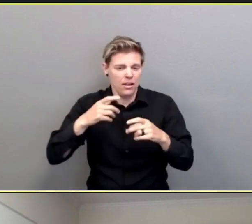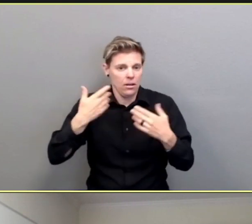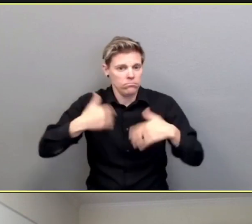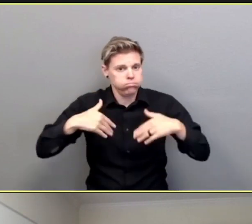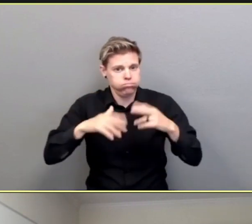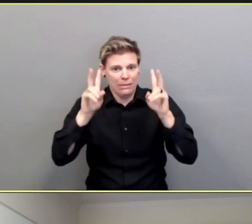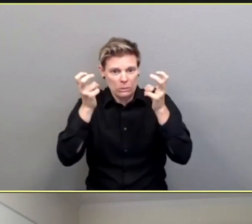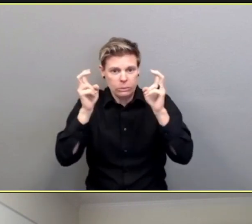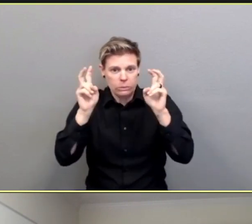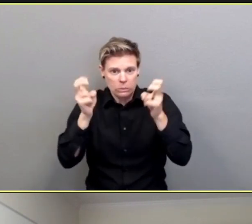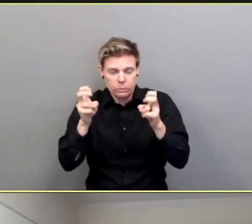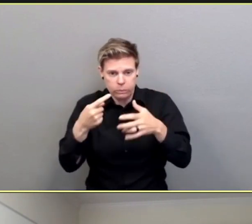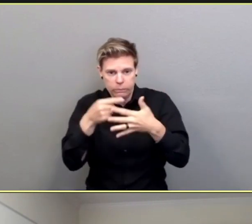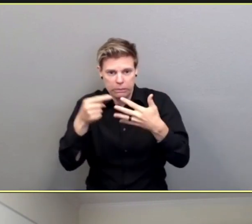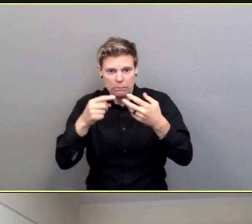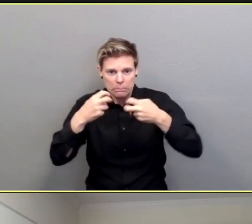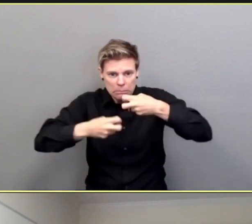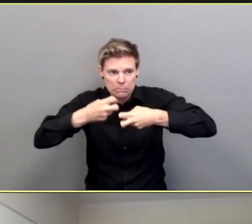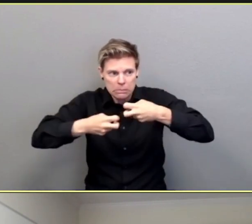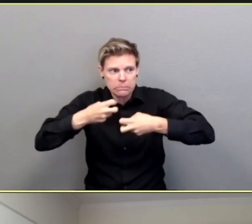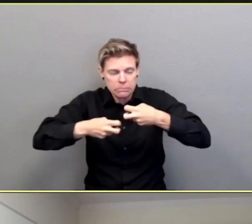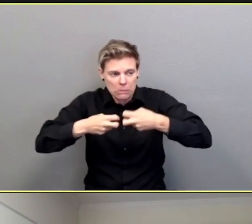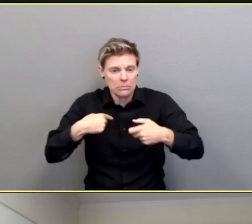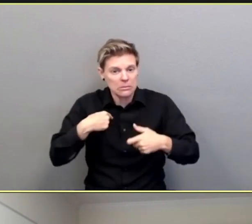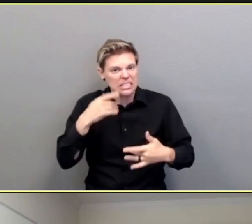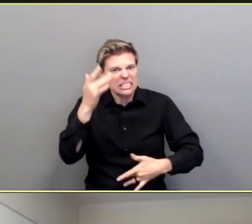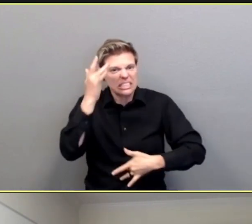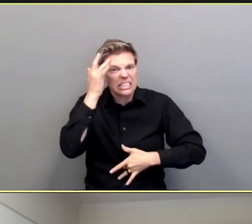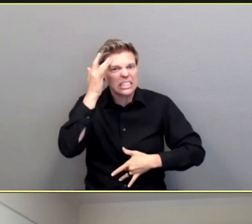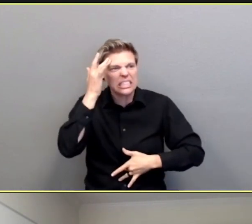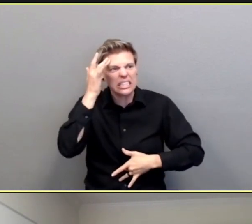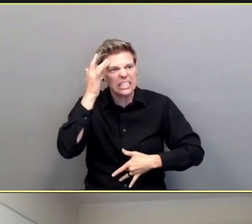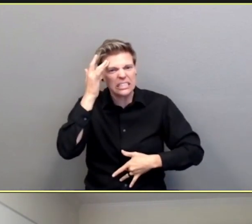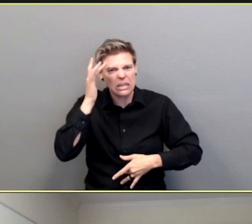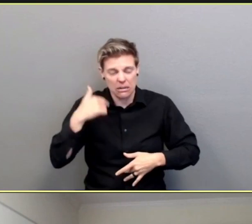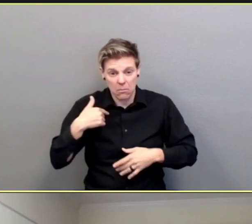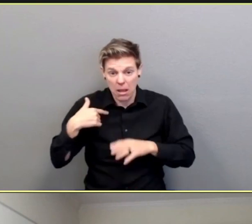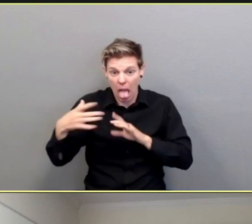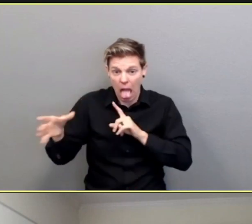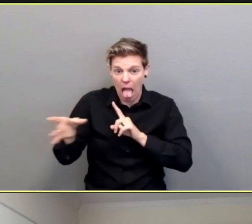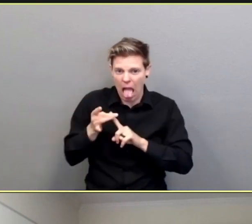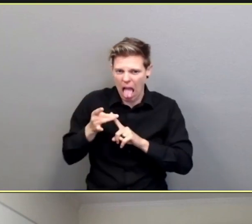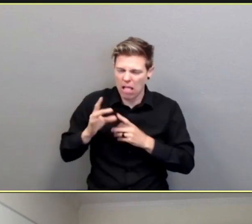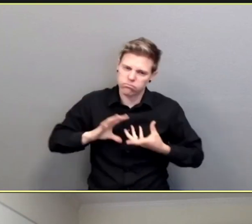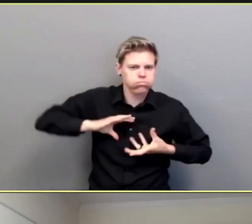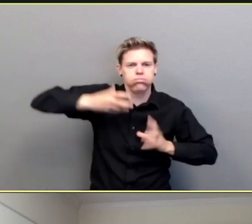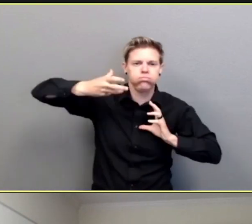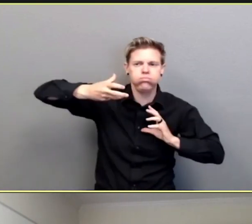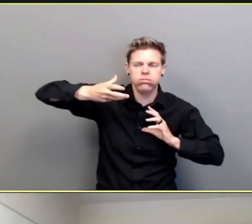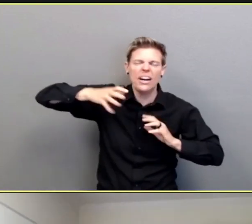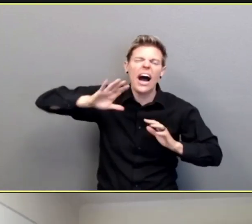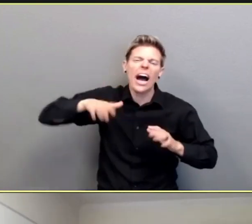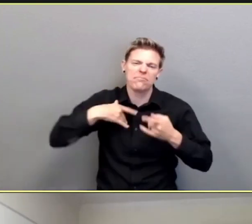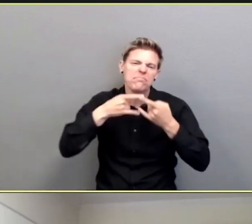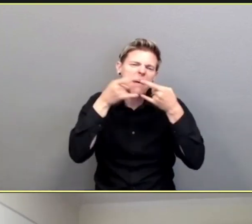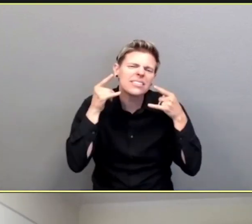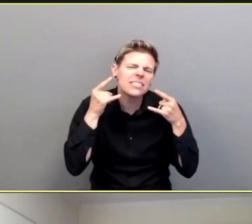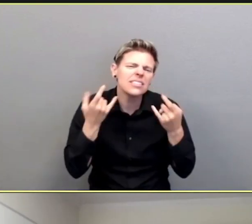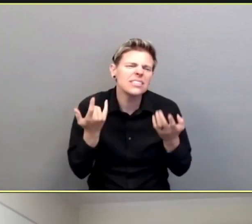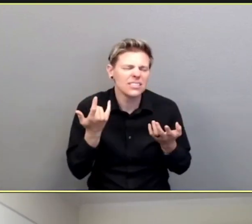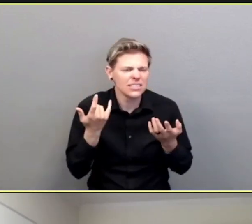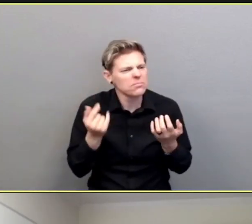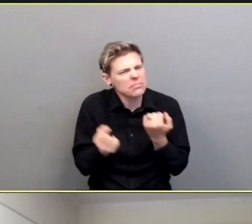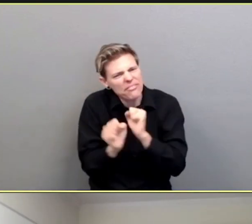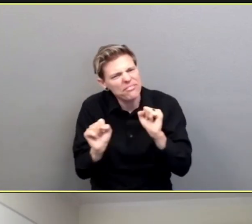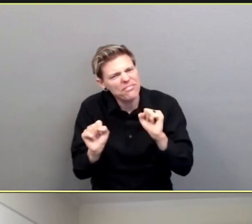outcomes. And then it really changes the calculus as well. And then I think those folks need to be very cautious right